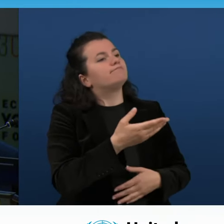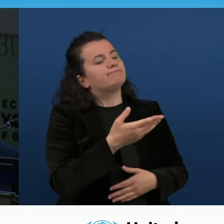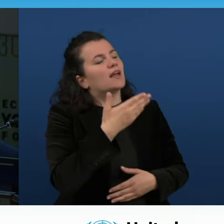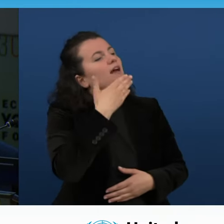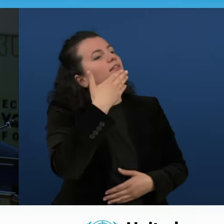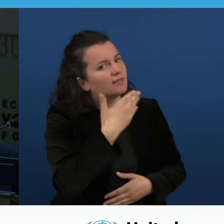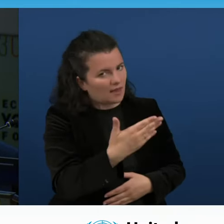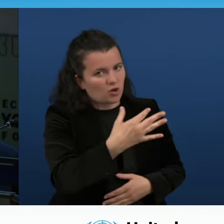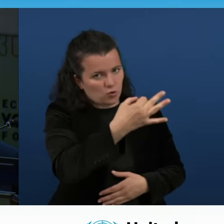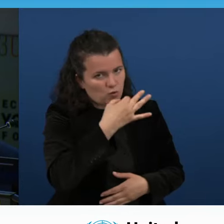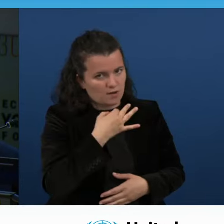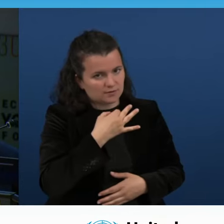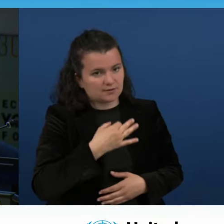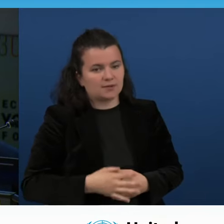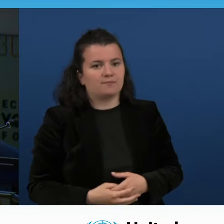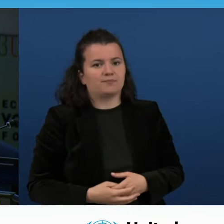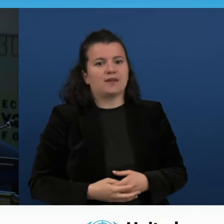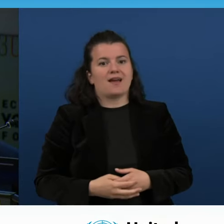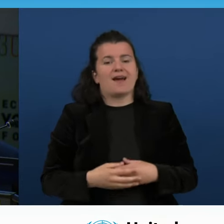is devastating.